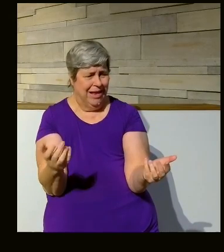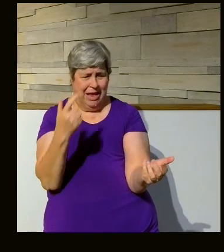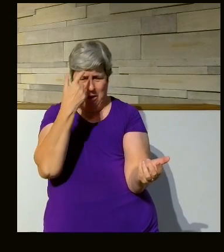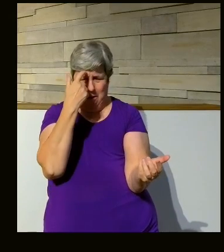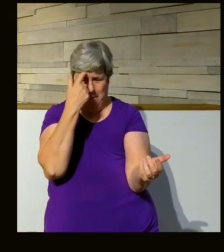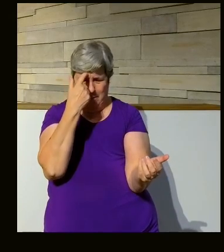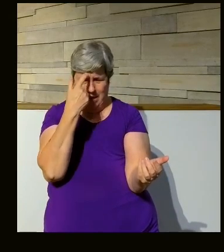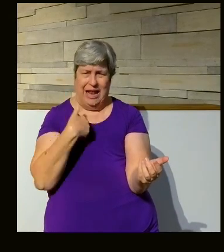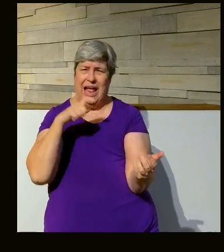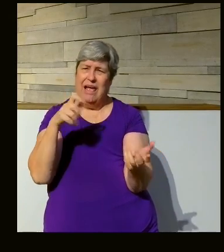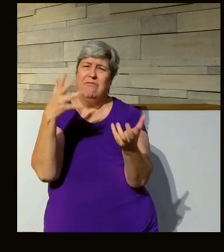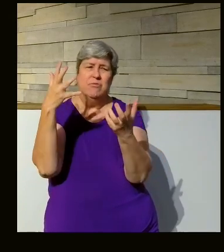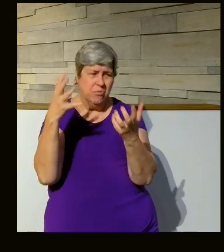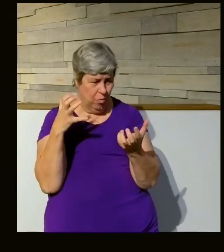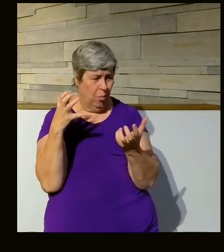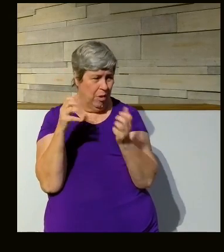our mind, I've got to want it.